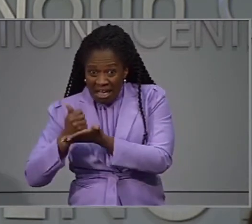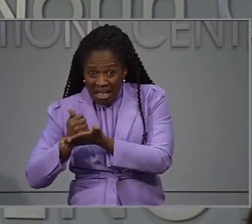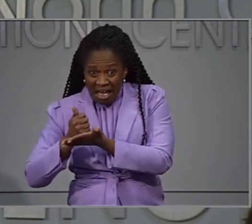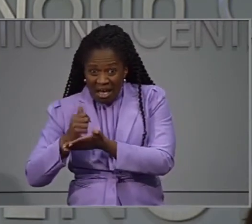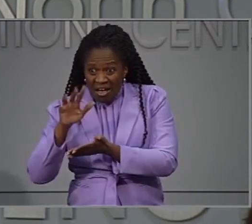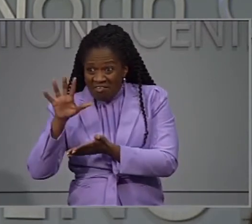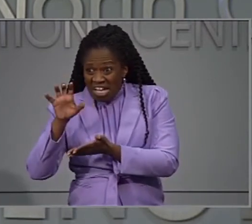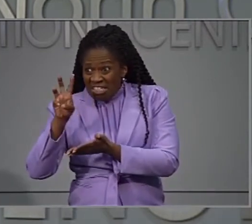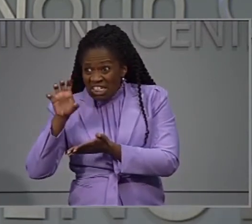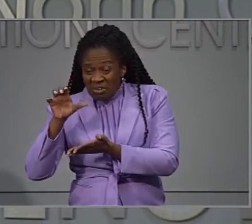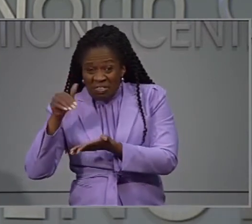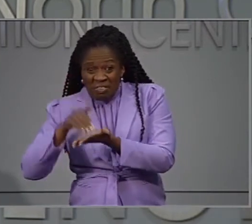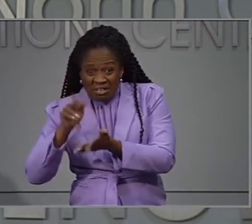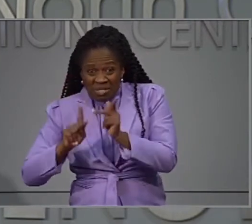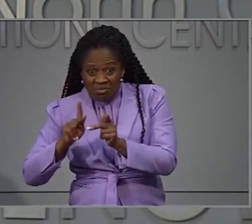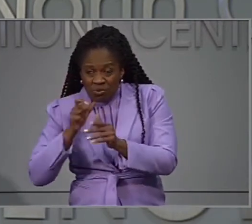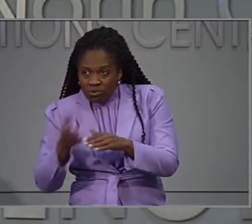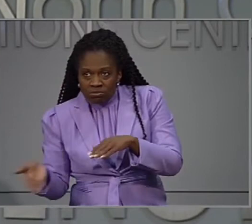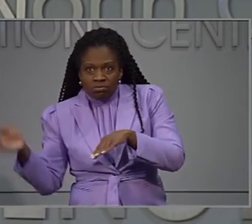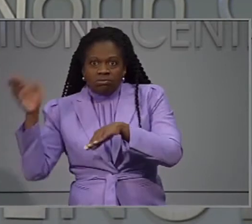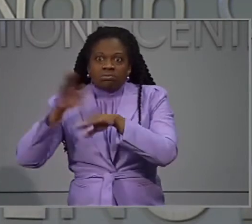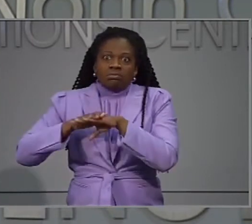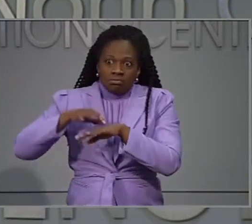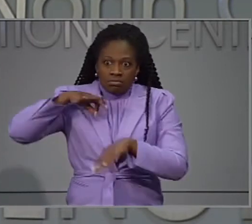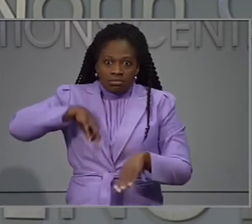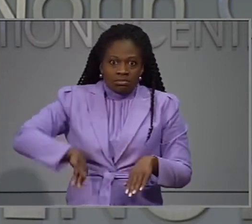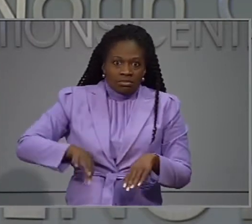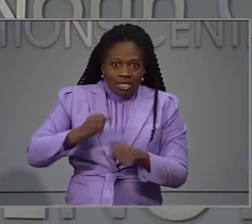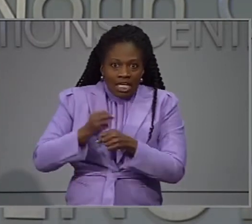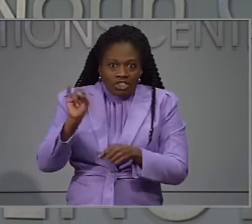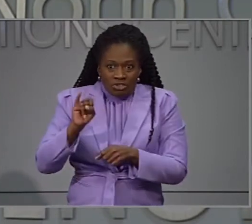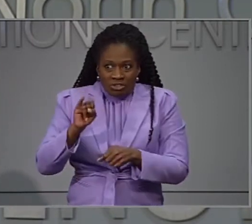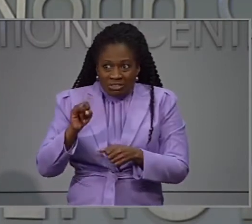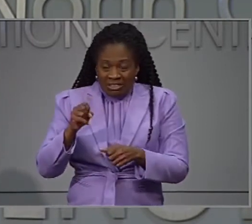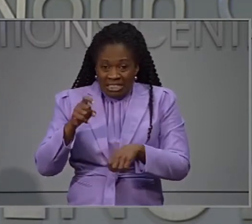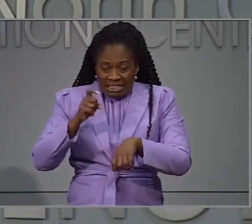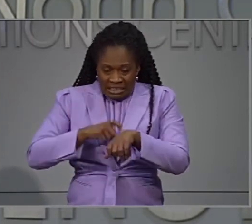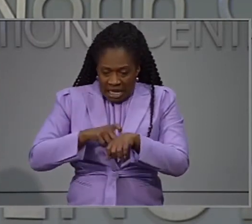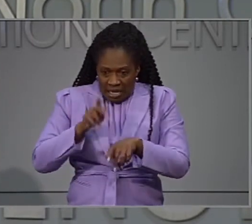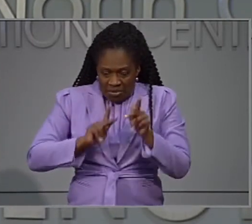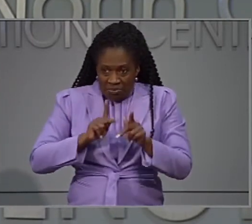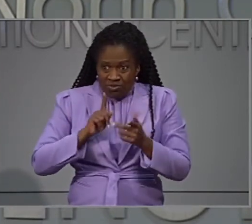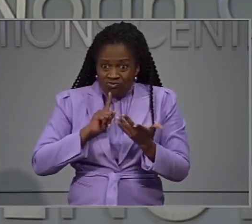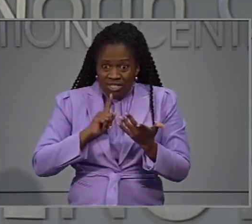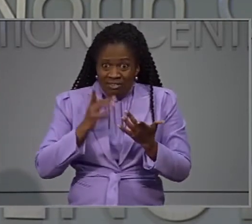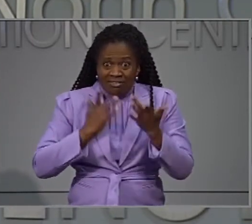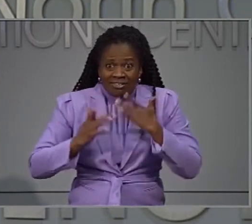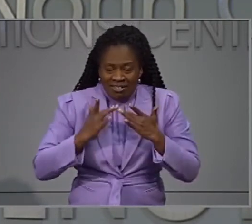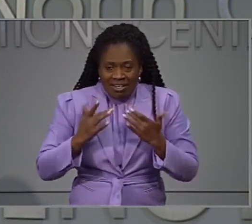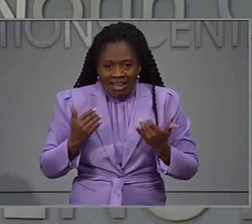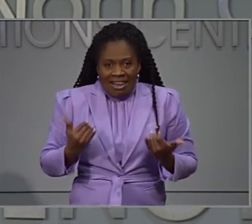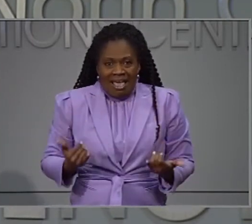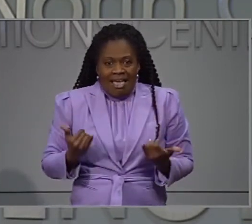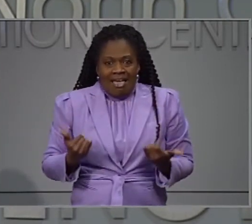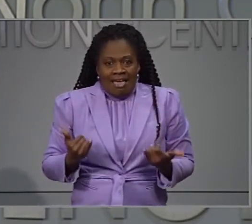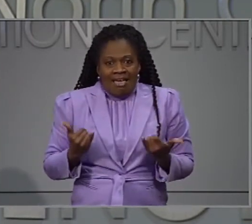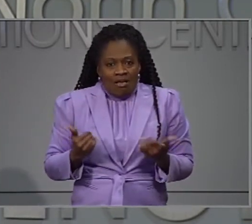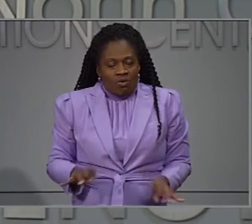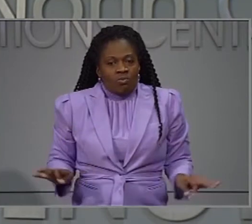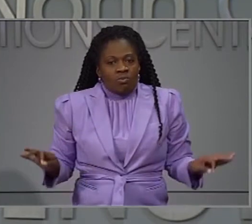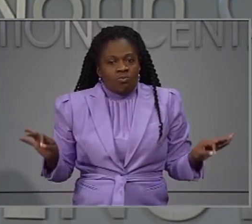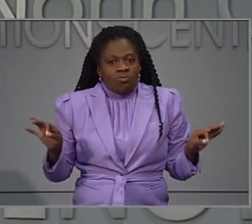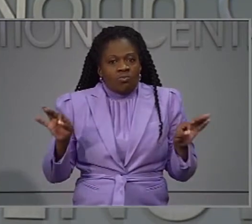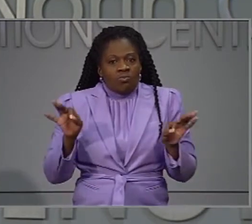North Carolinians get health insurance. And I'm not sure you can find a time when people have needed health insurance more than they need right